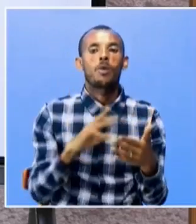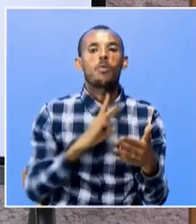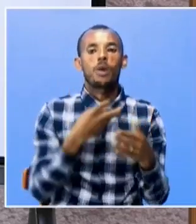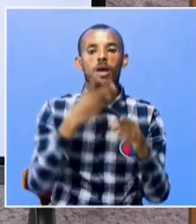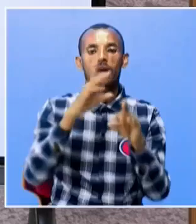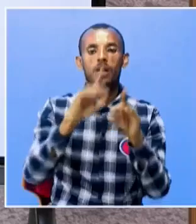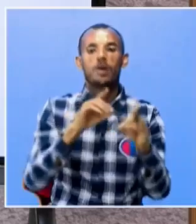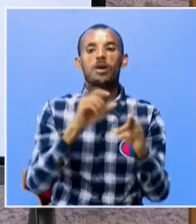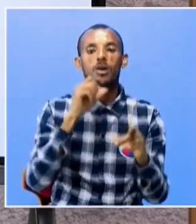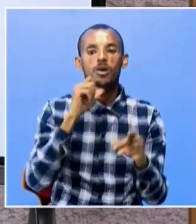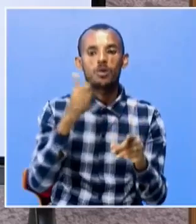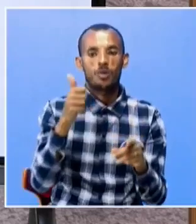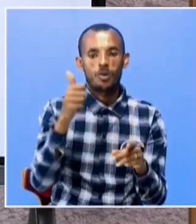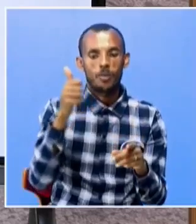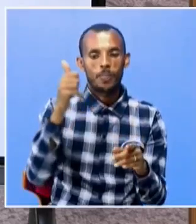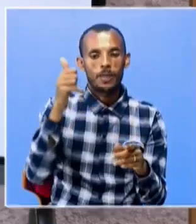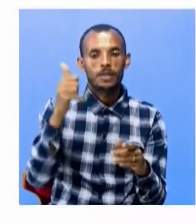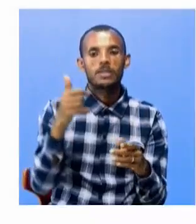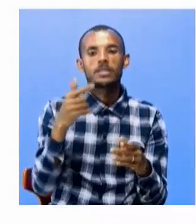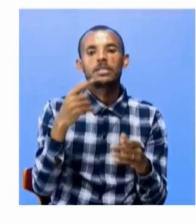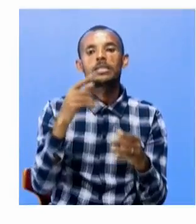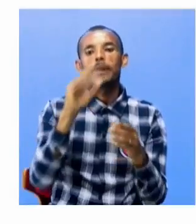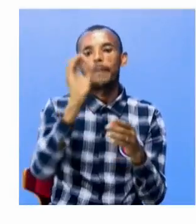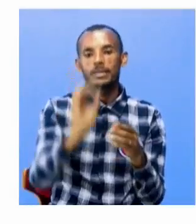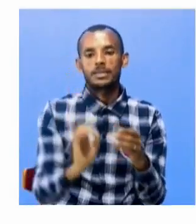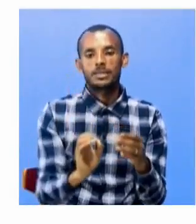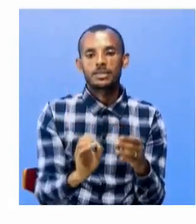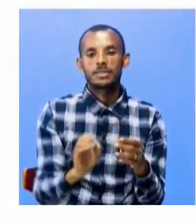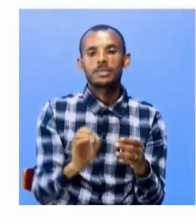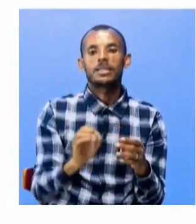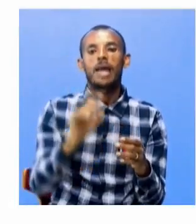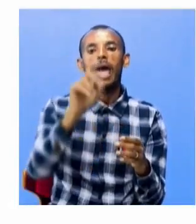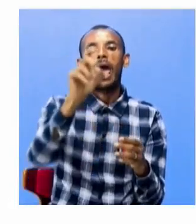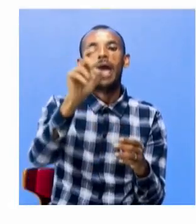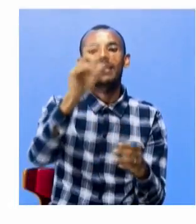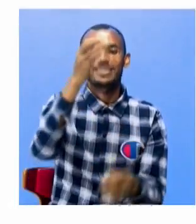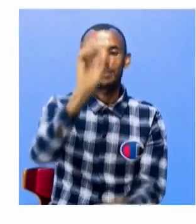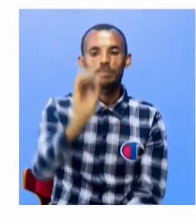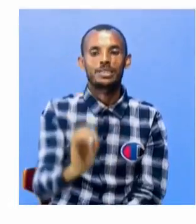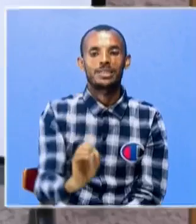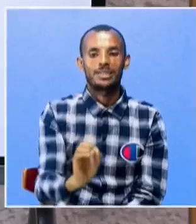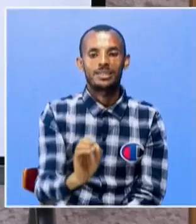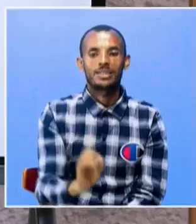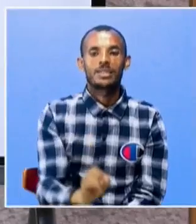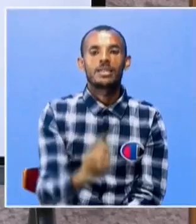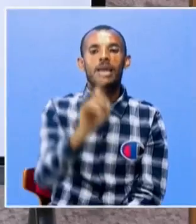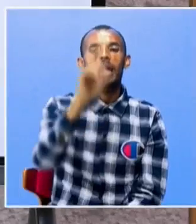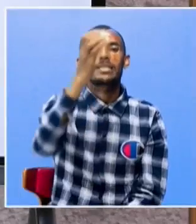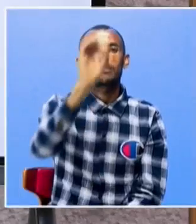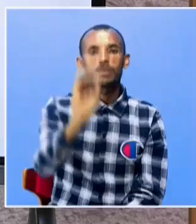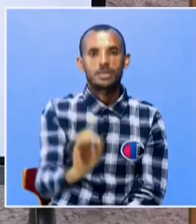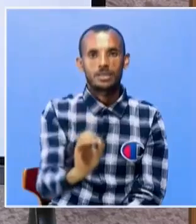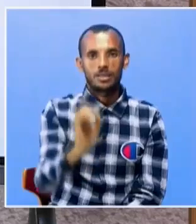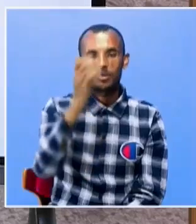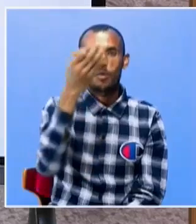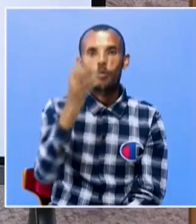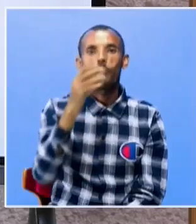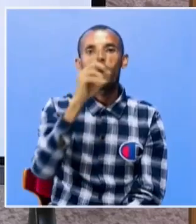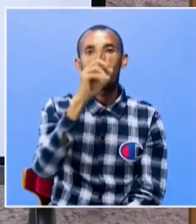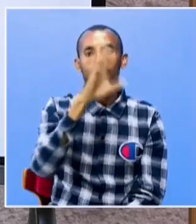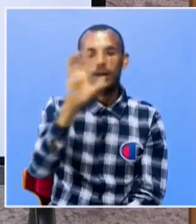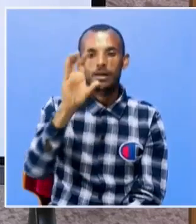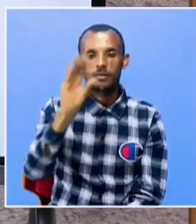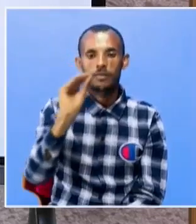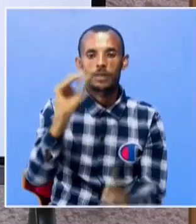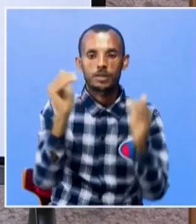person, so it will be x percent. So x percent of 150